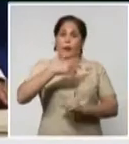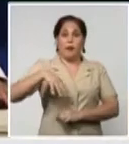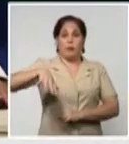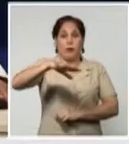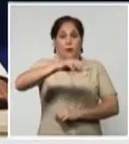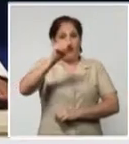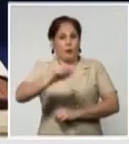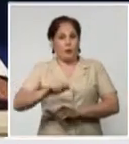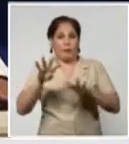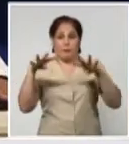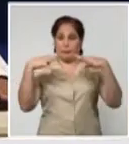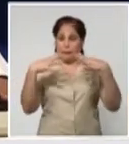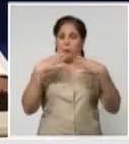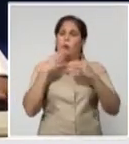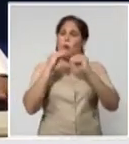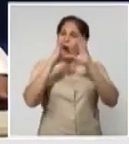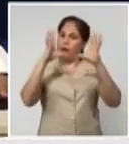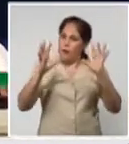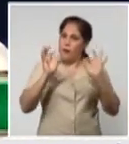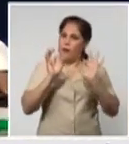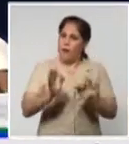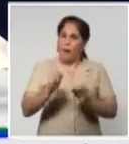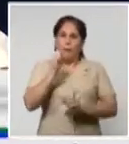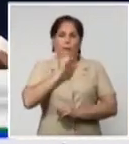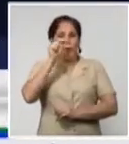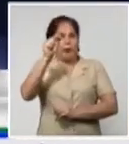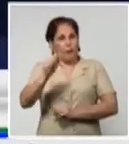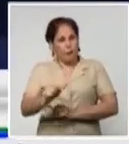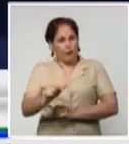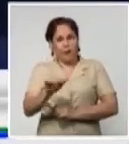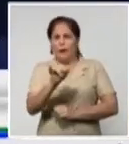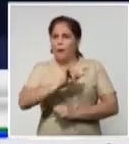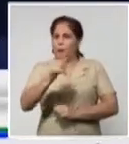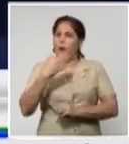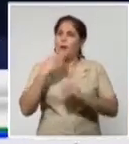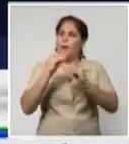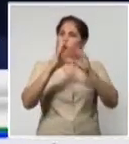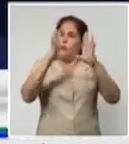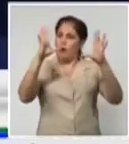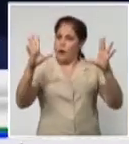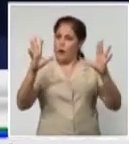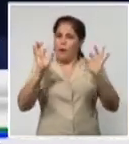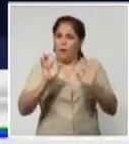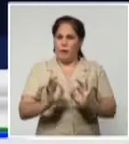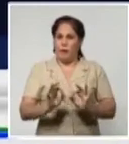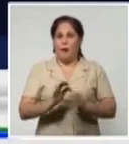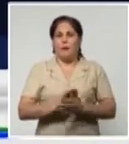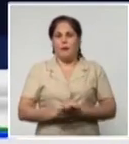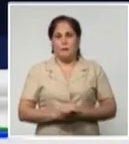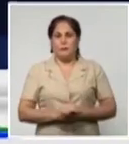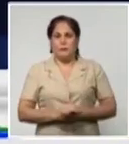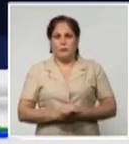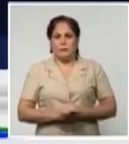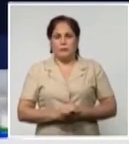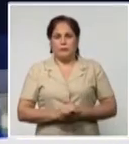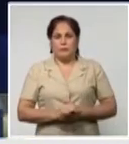Good morning to you, to all the audience tuning in, to Abdiel, and to all who make this broadcast possible.